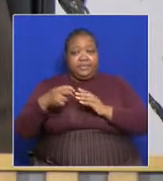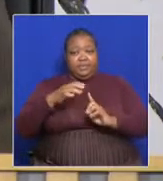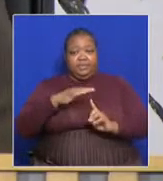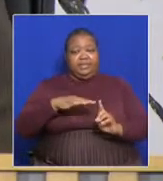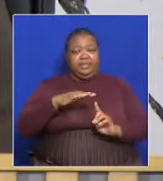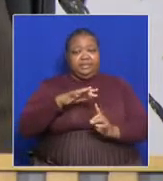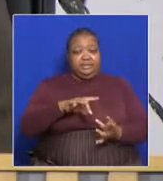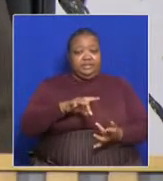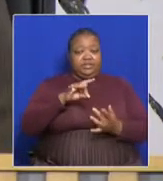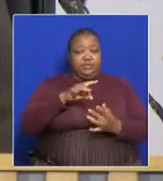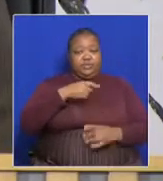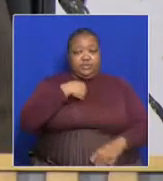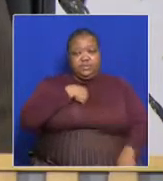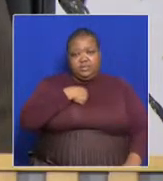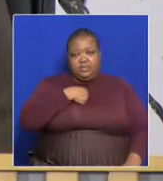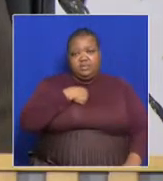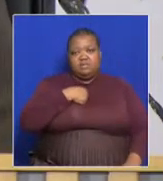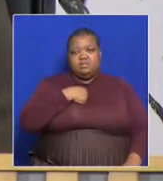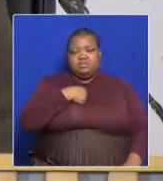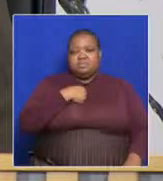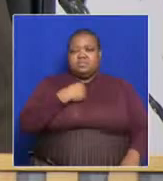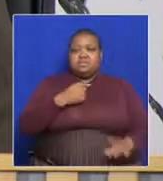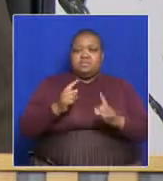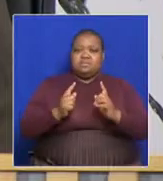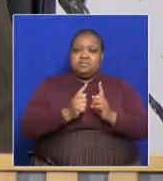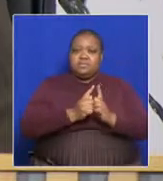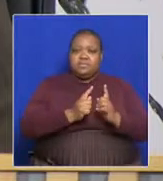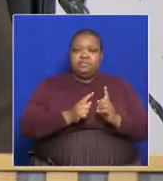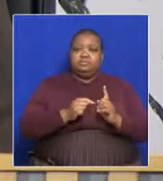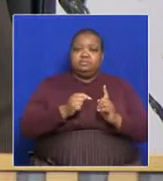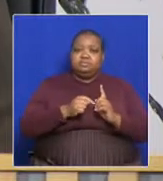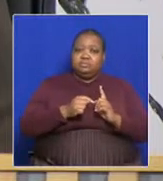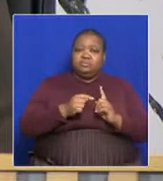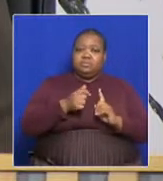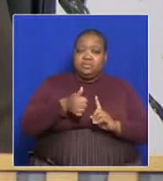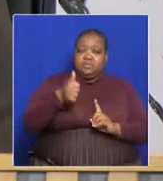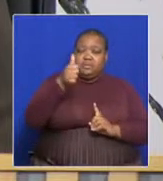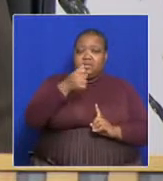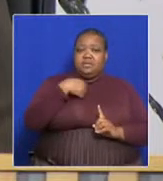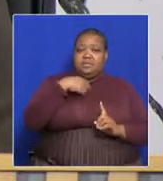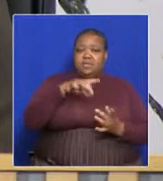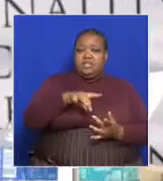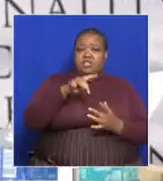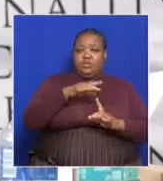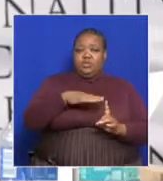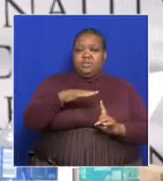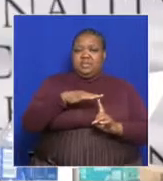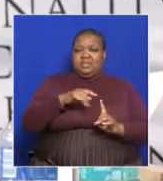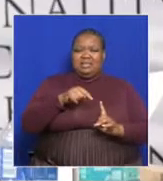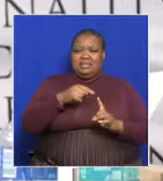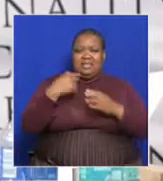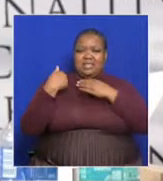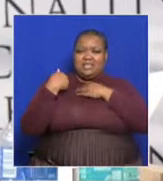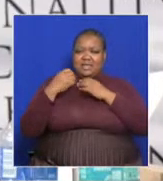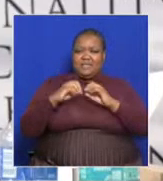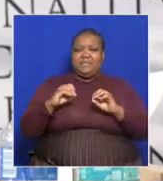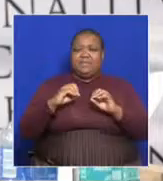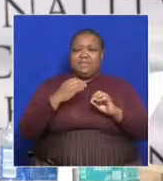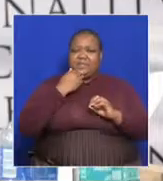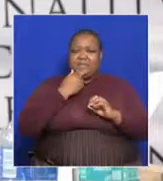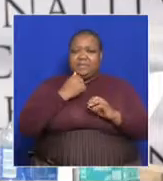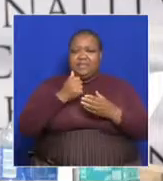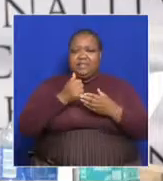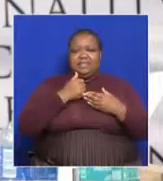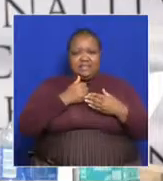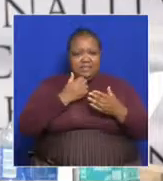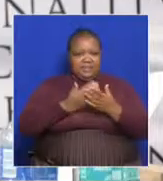I would have went to the Brigadier and said, I've chosen a place, it seems like this location is not safe. Please can you assist with regards to moving